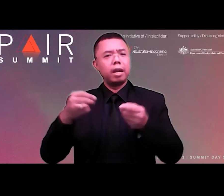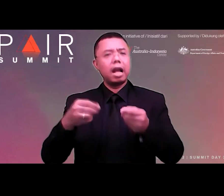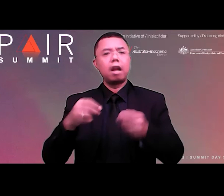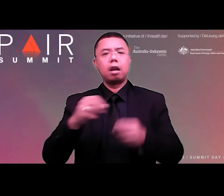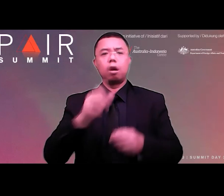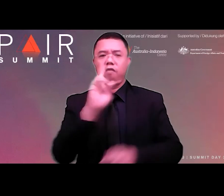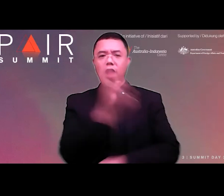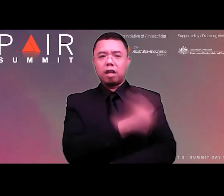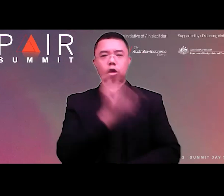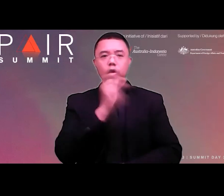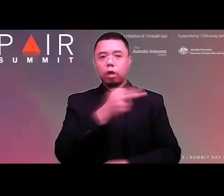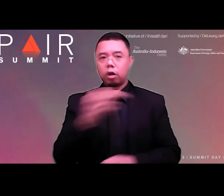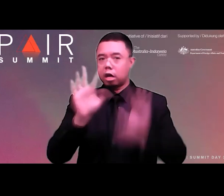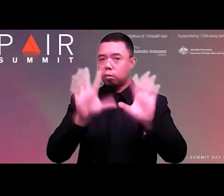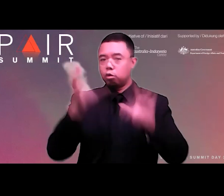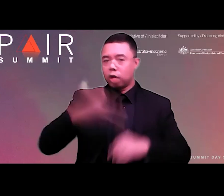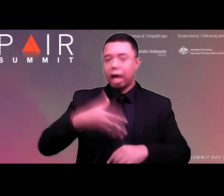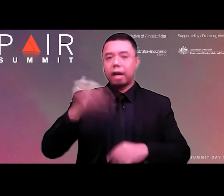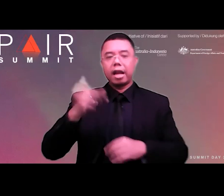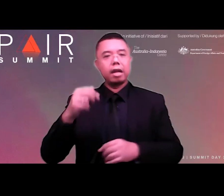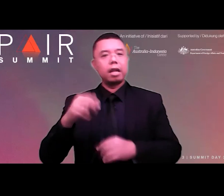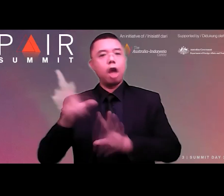more doses through our support for vaccine procurement.